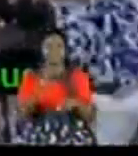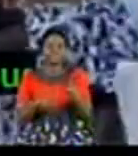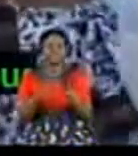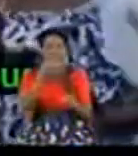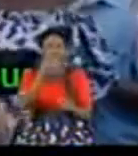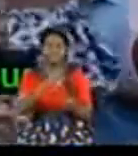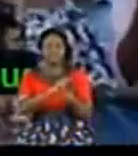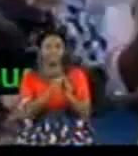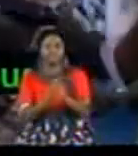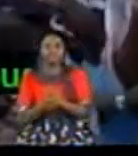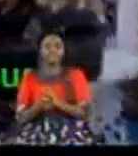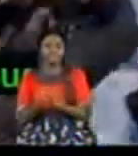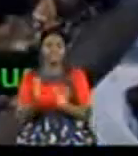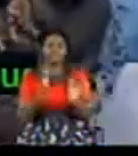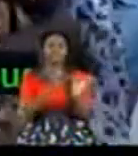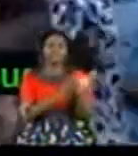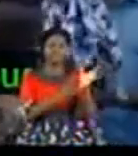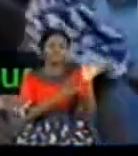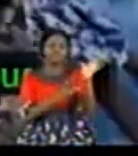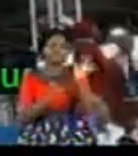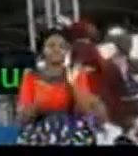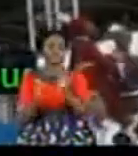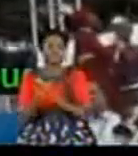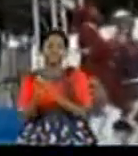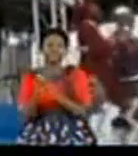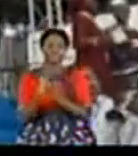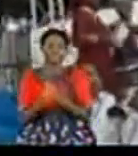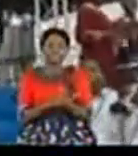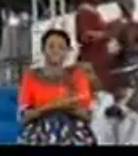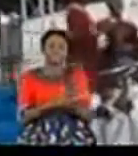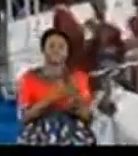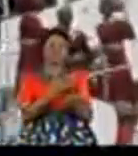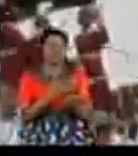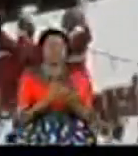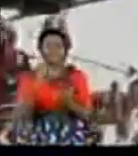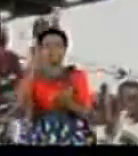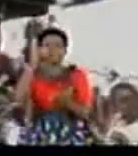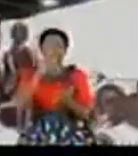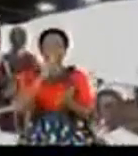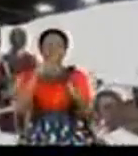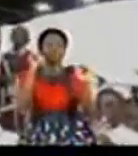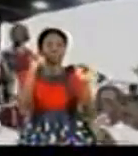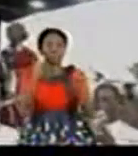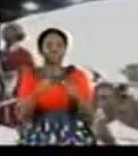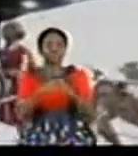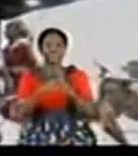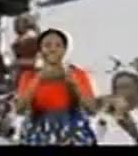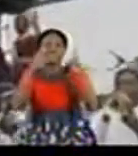Jesus. Come lift your mission ever. Reign of